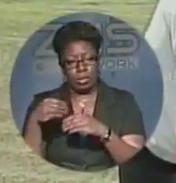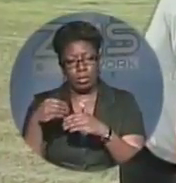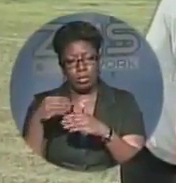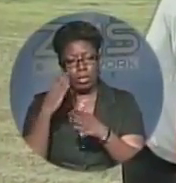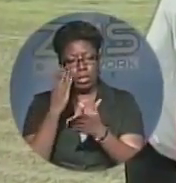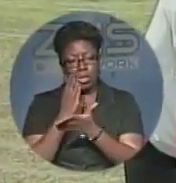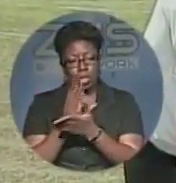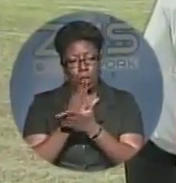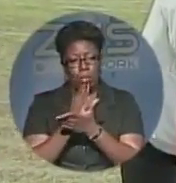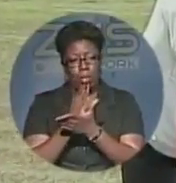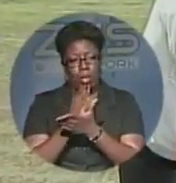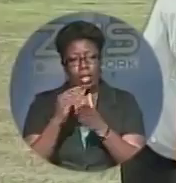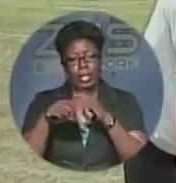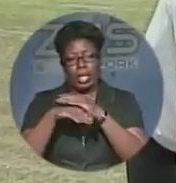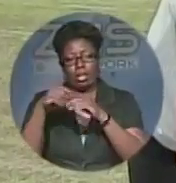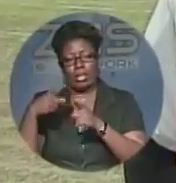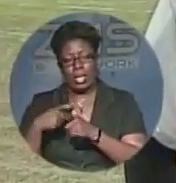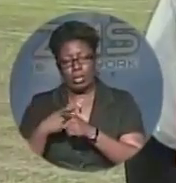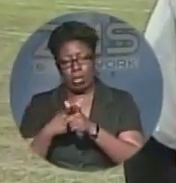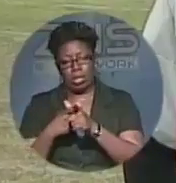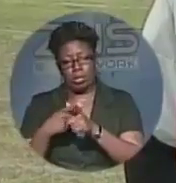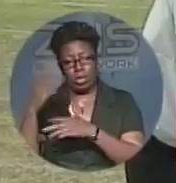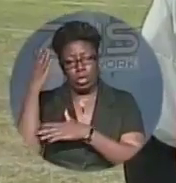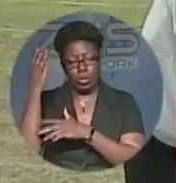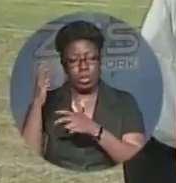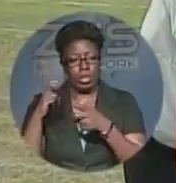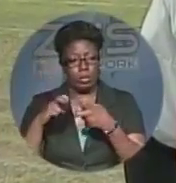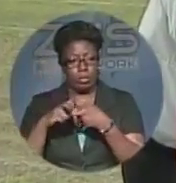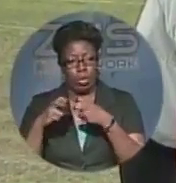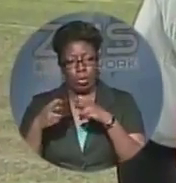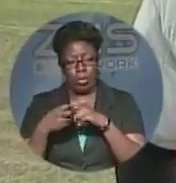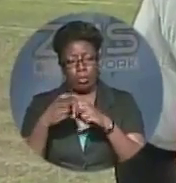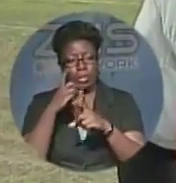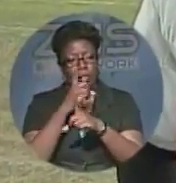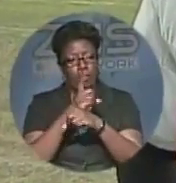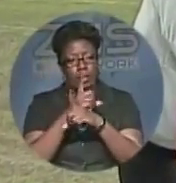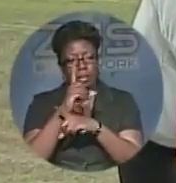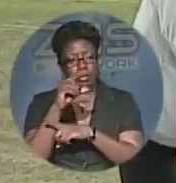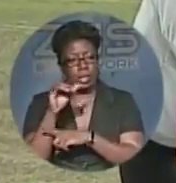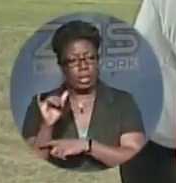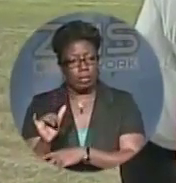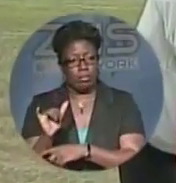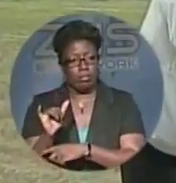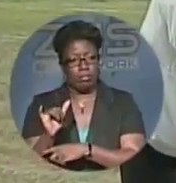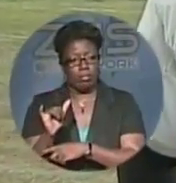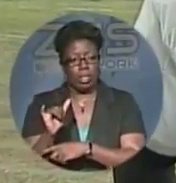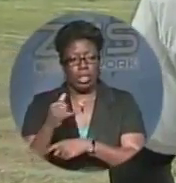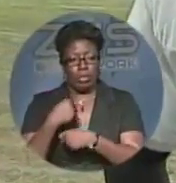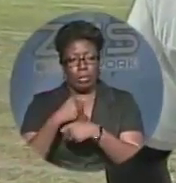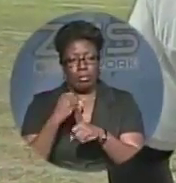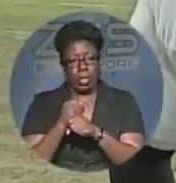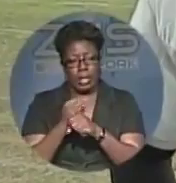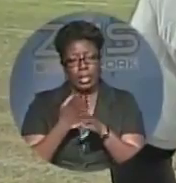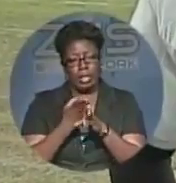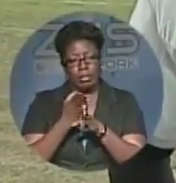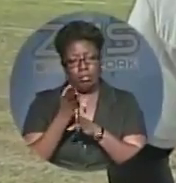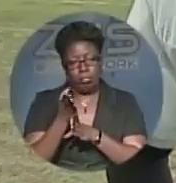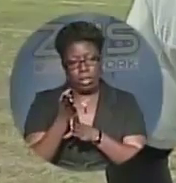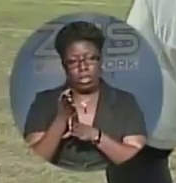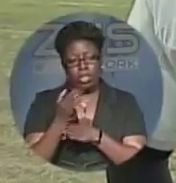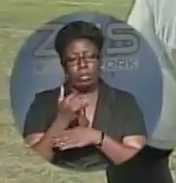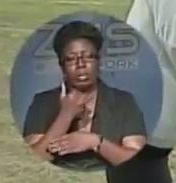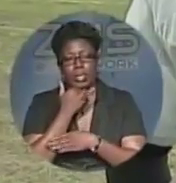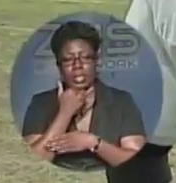the outside run, which we knew was a problem, and defensively, and made a major mistake in the end part of the game with a deep